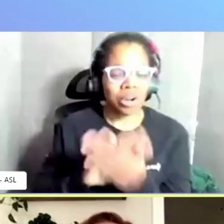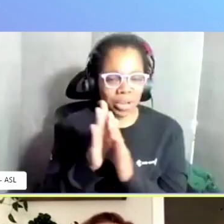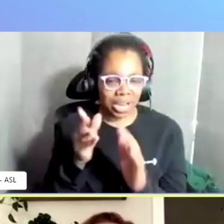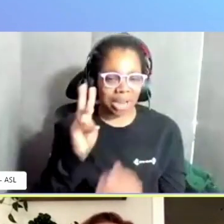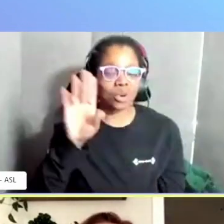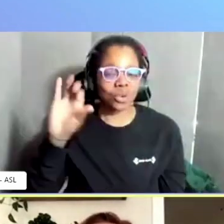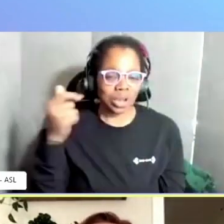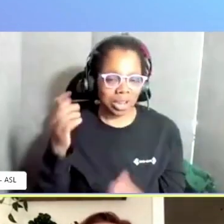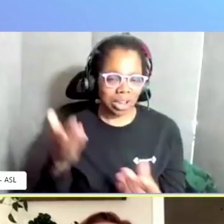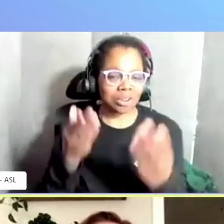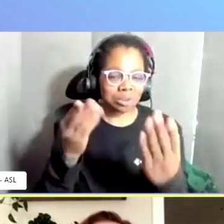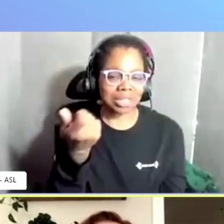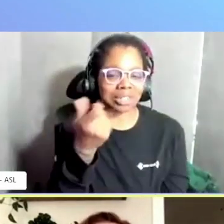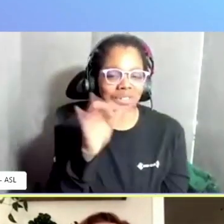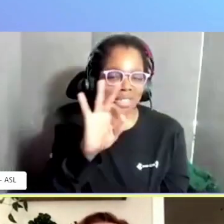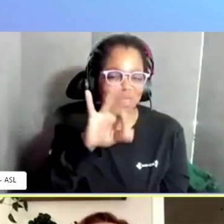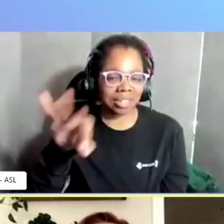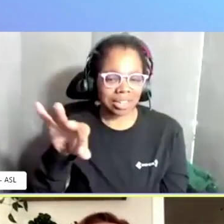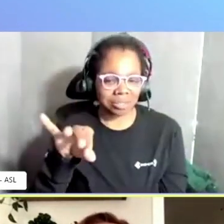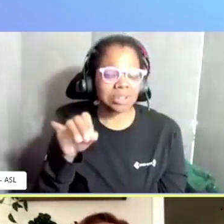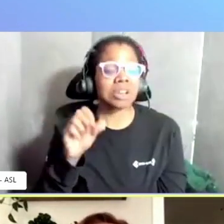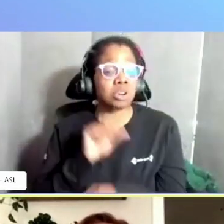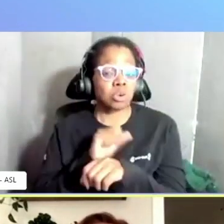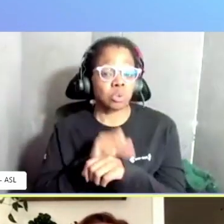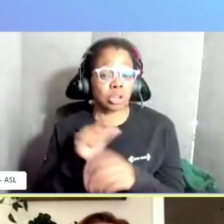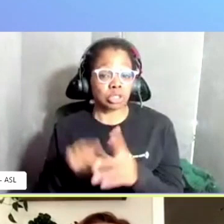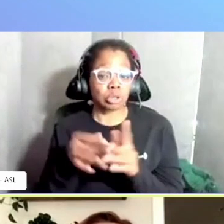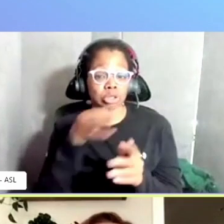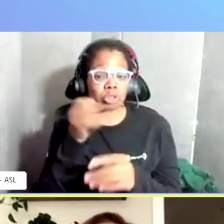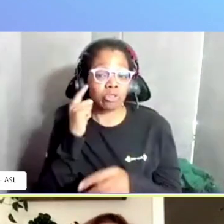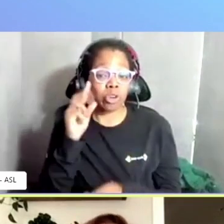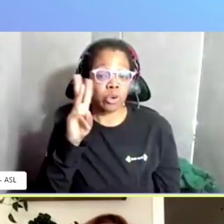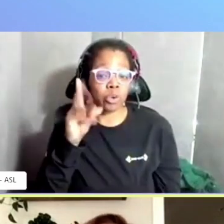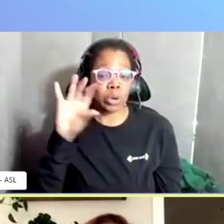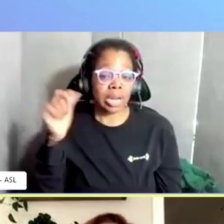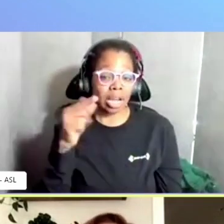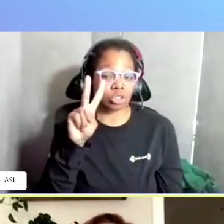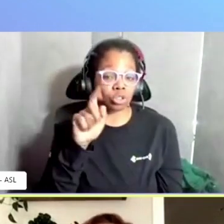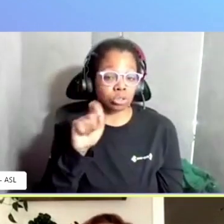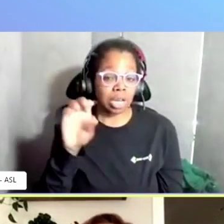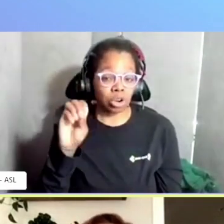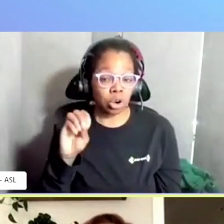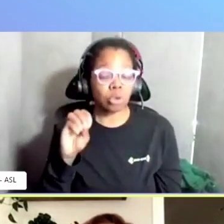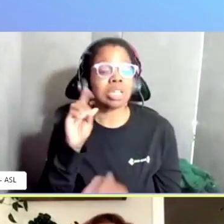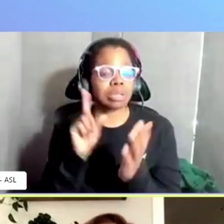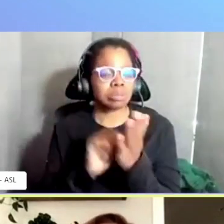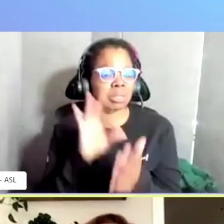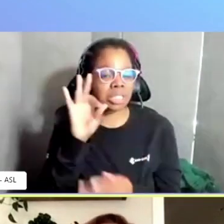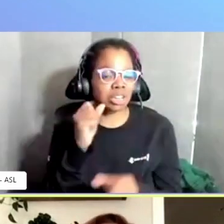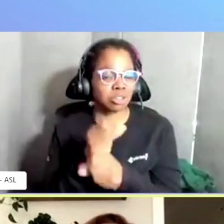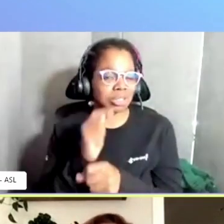in 1999. Work soon commenced on WCAG 2.0, which was published about 9 years later